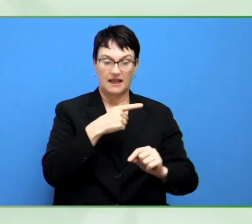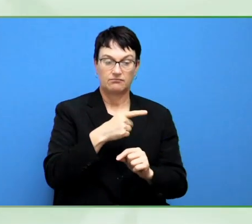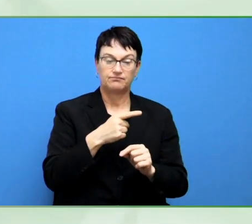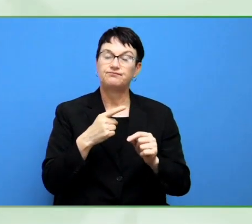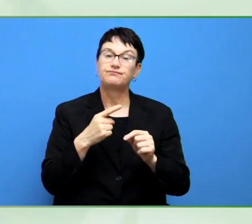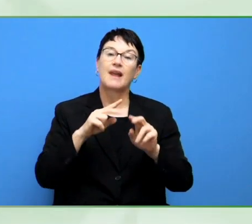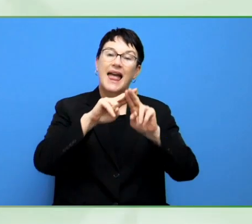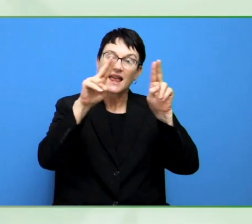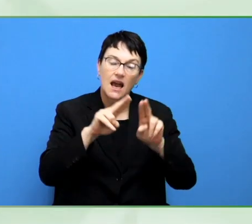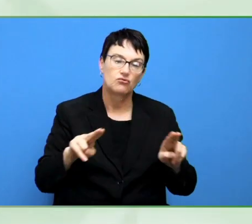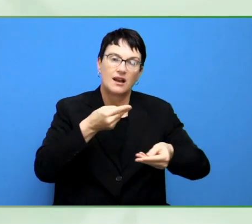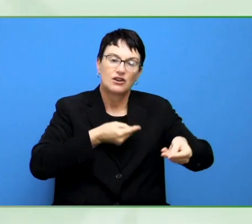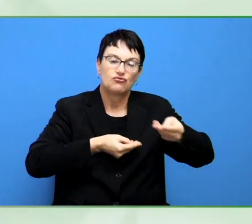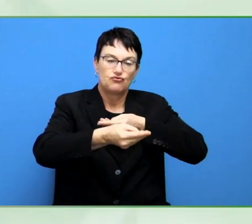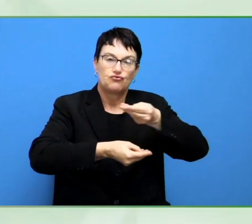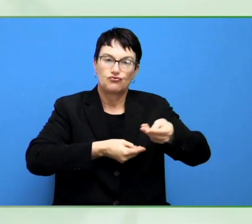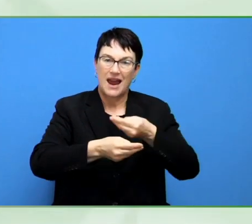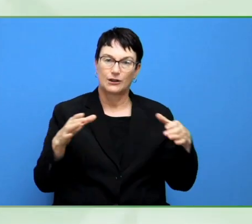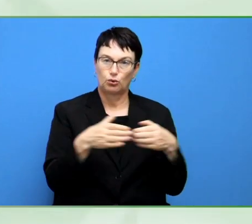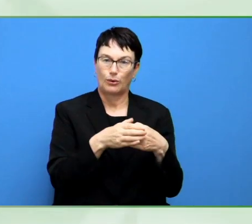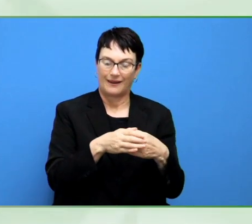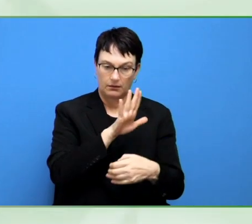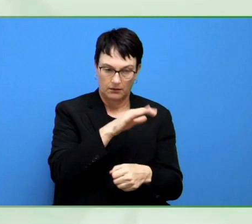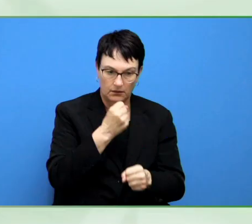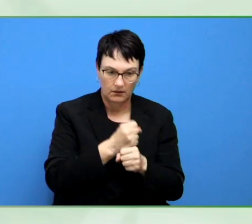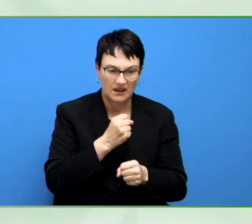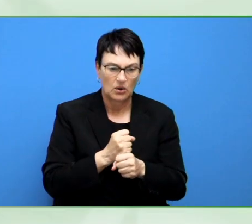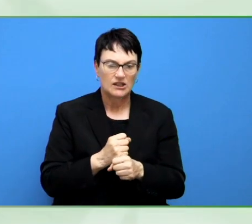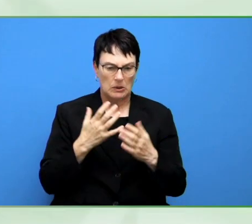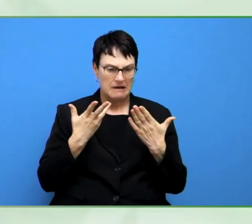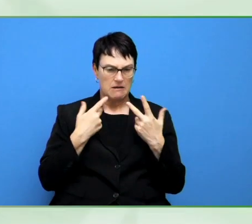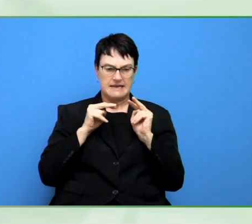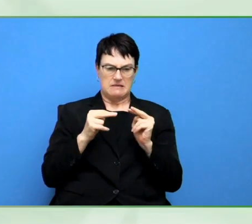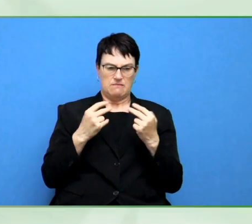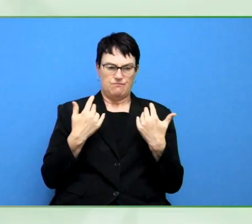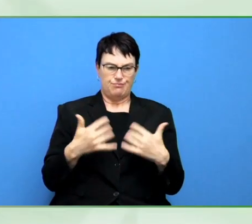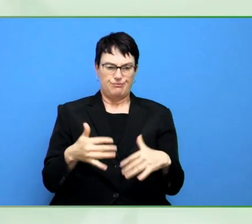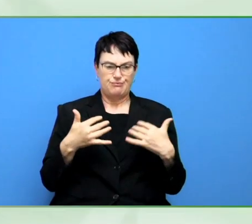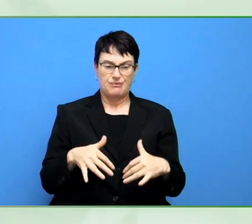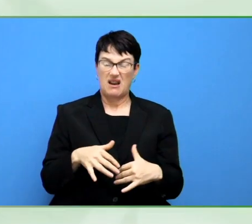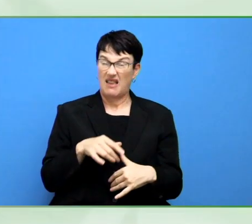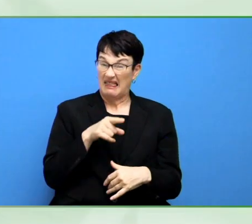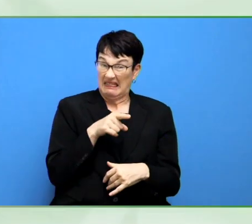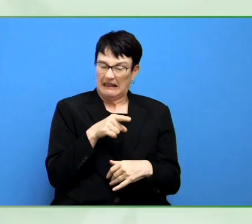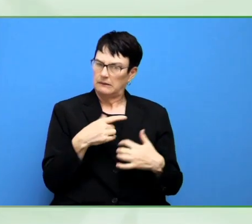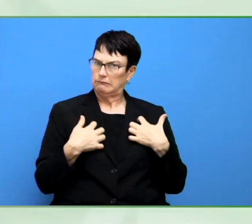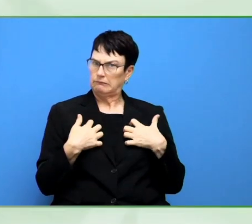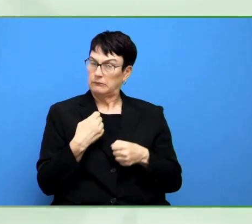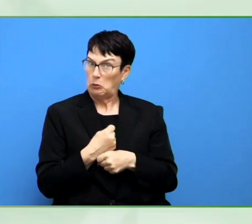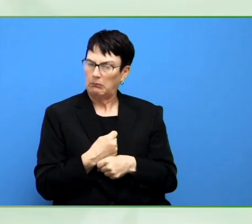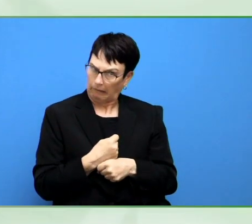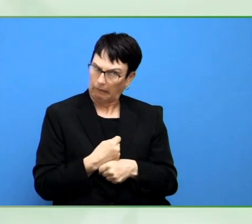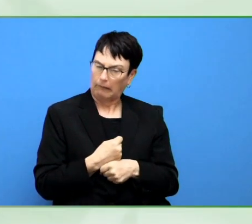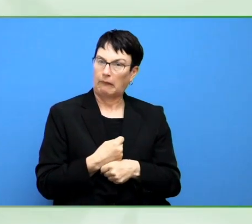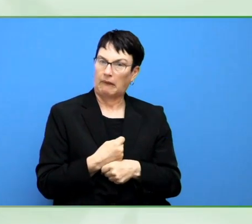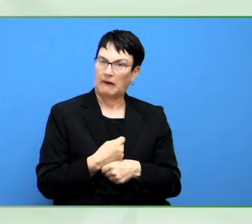hearing constraints can use telecommunication devices. We have my best friend, Werner Rosenberg